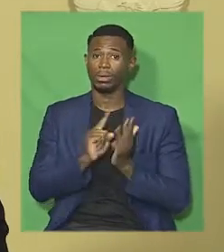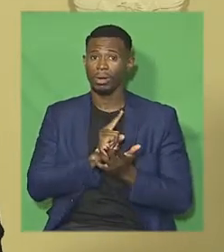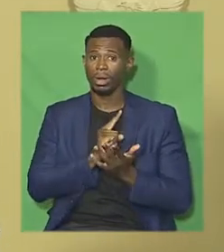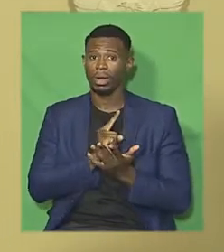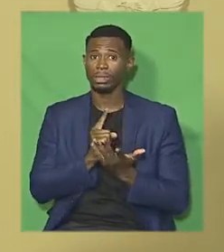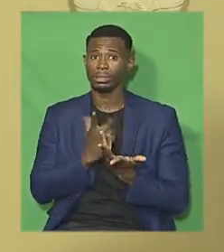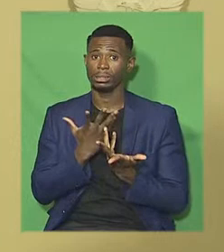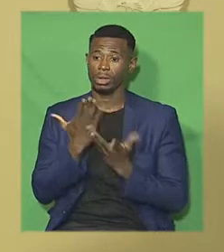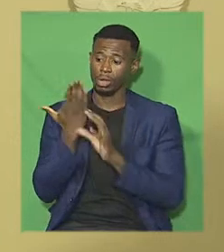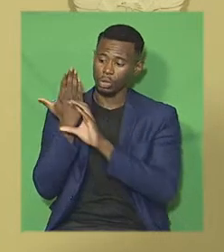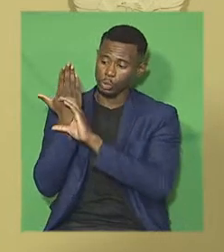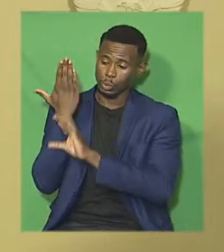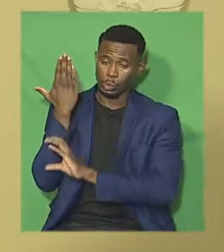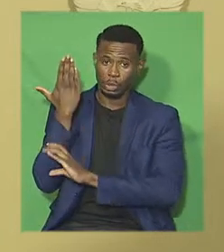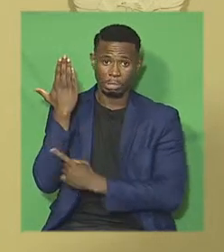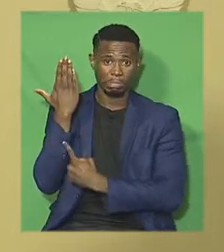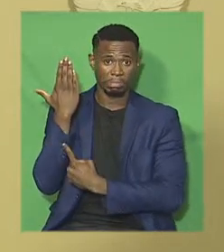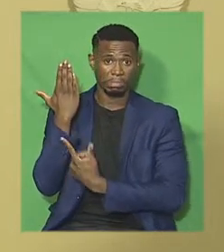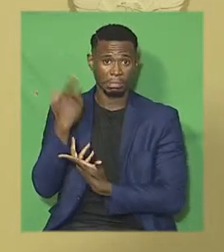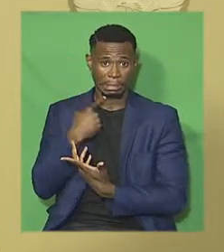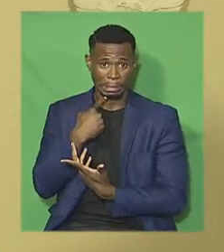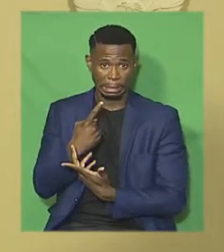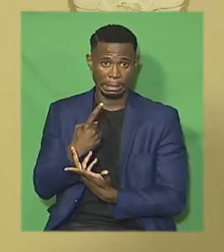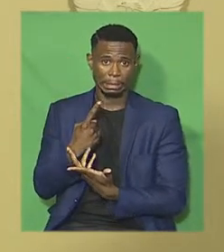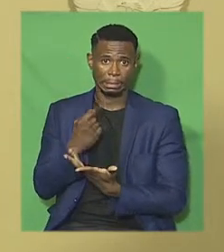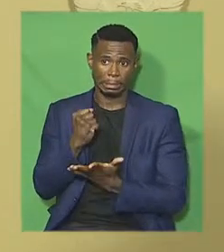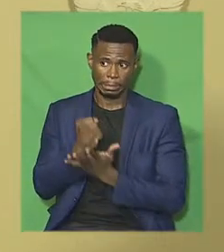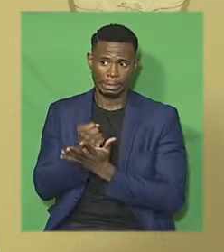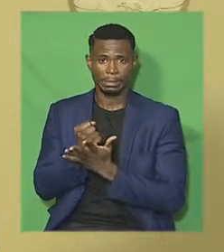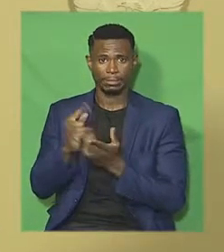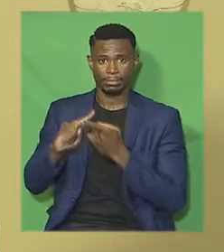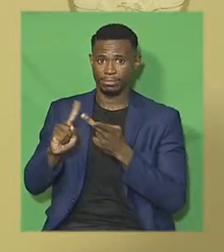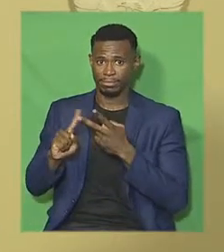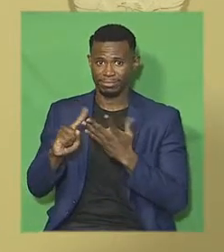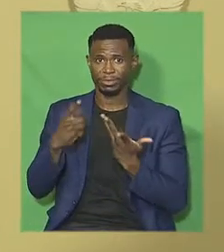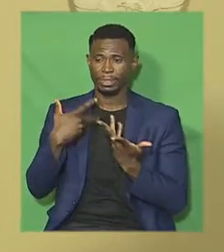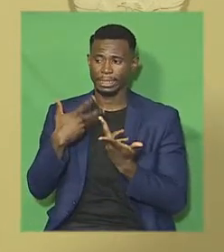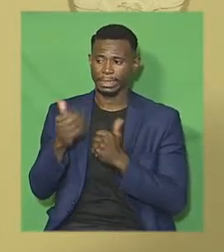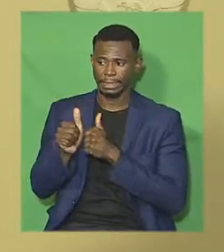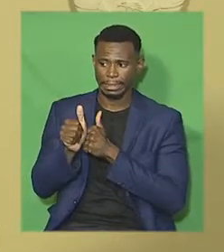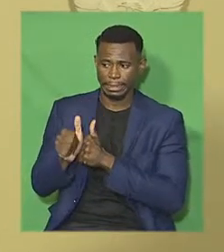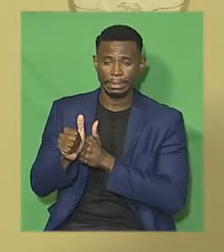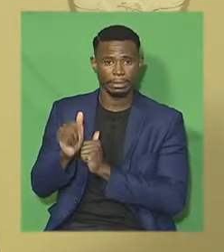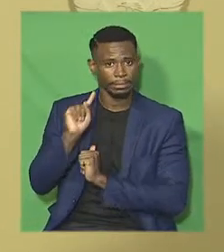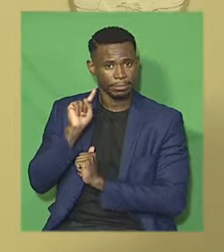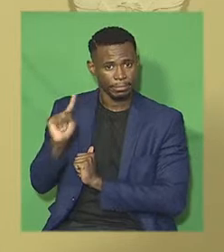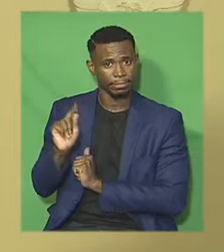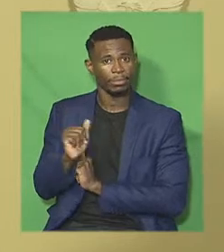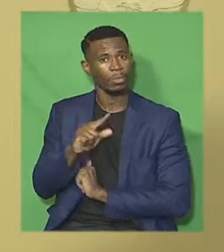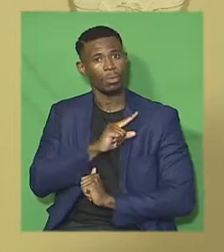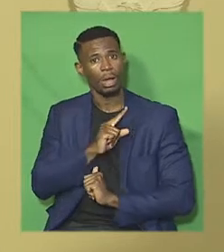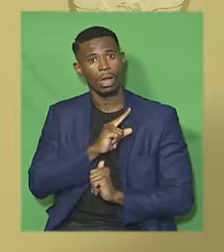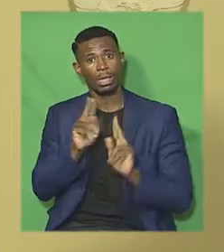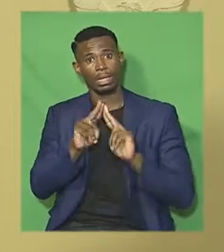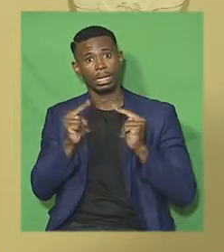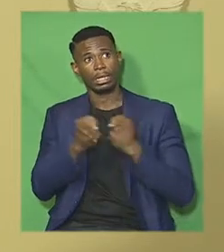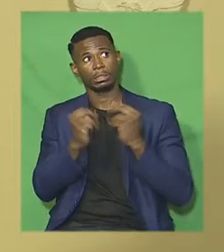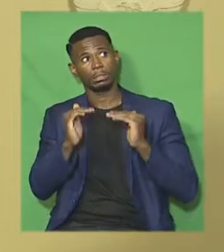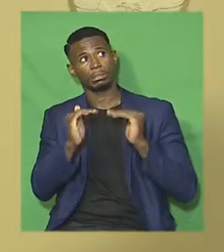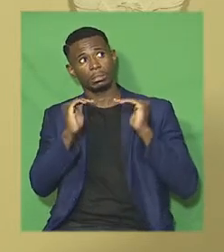our Constitution relating to the appointment of members of the national executive of our country.